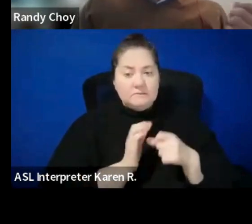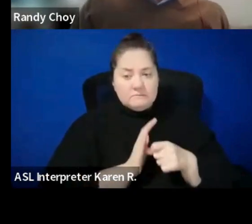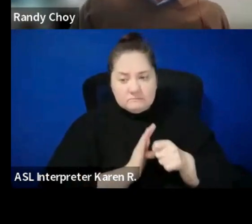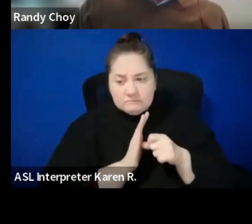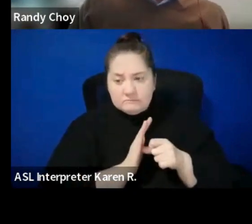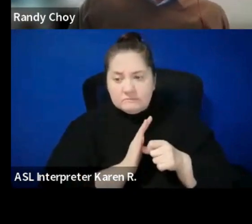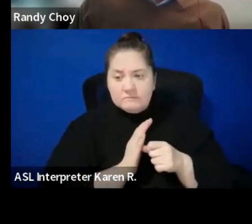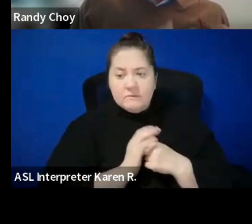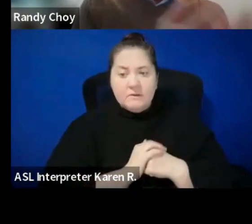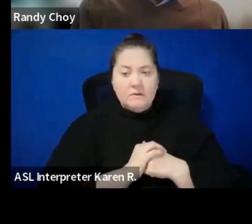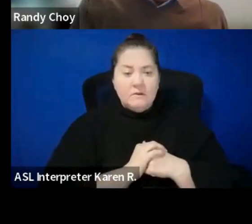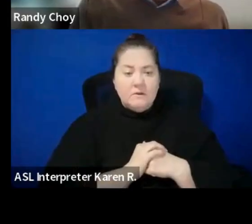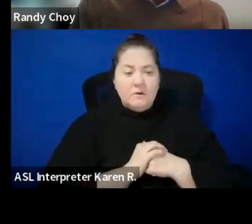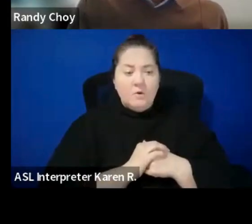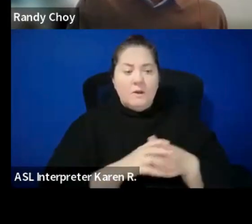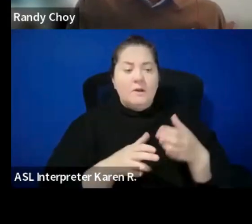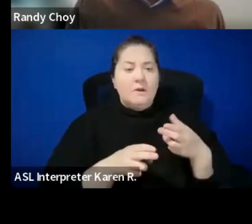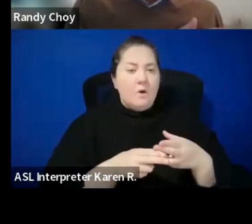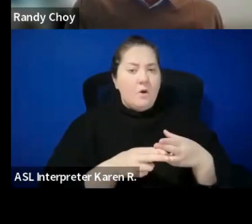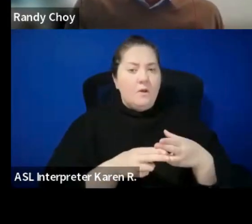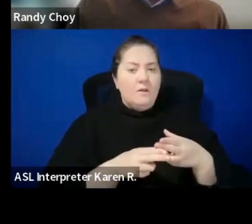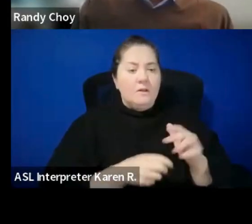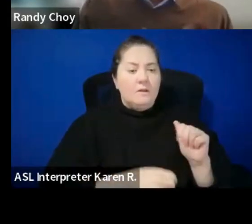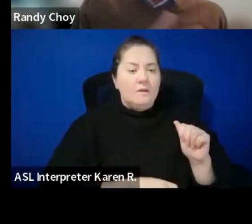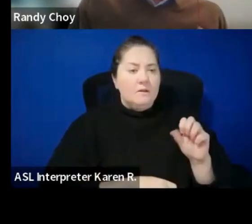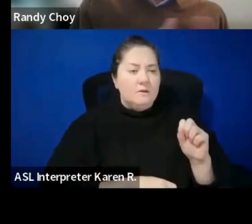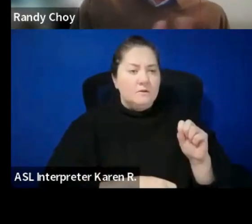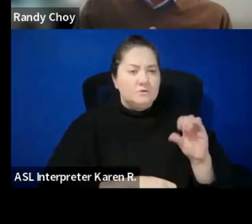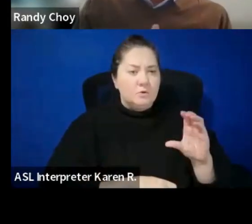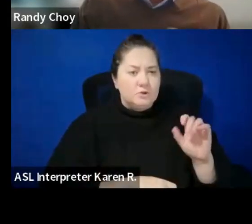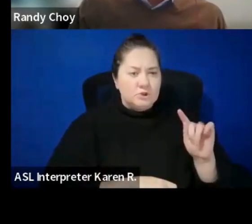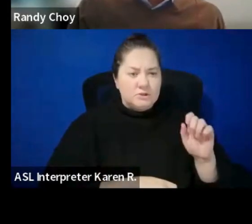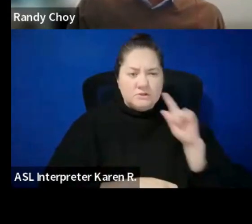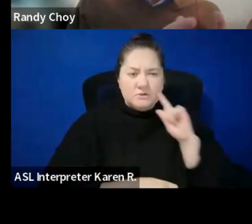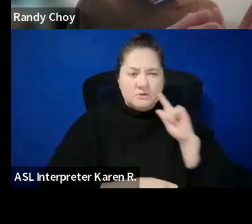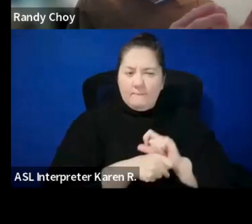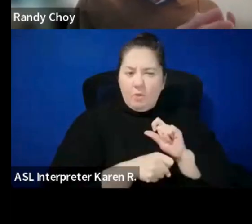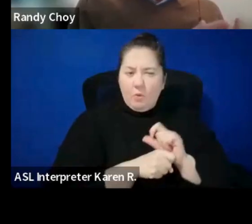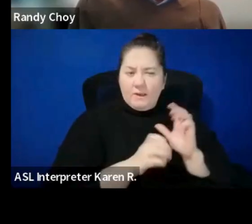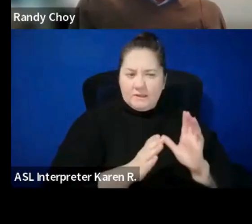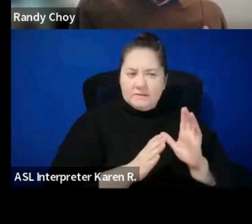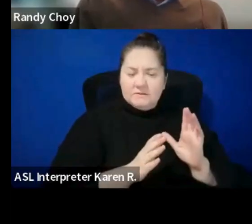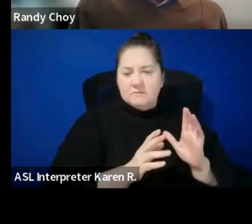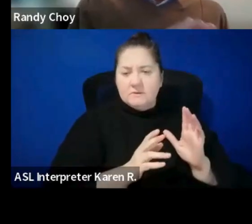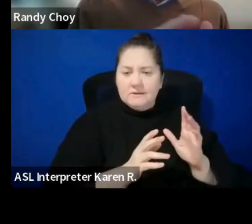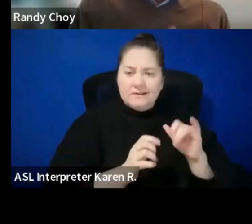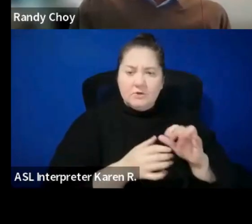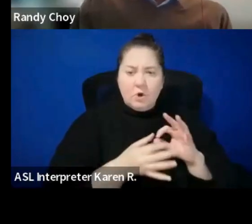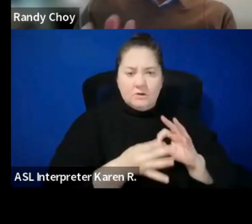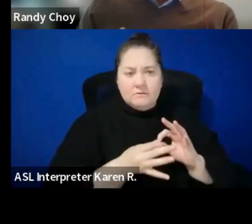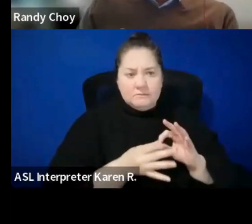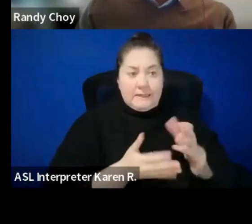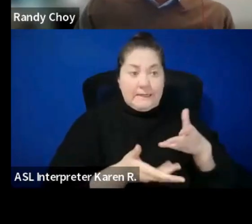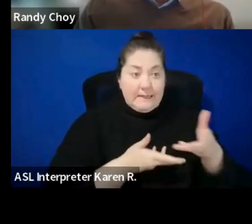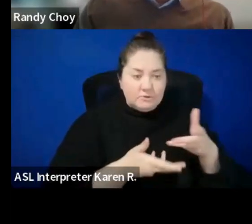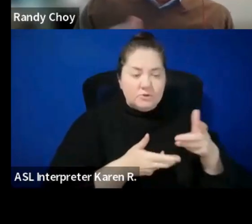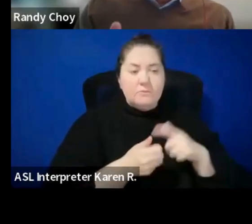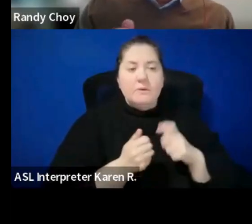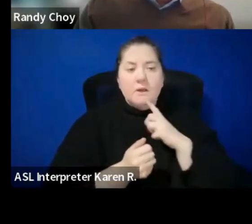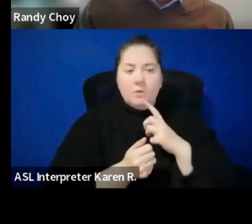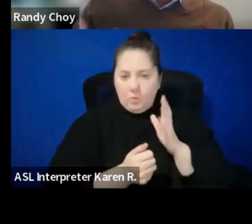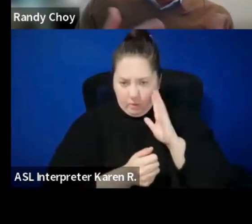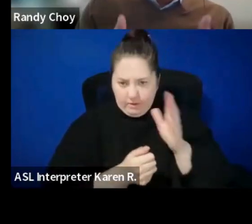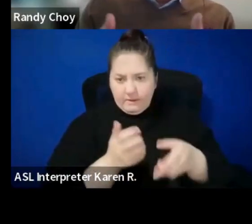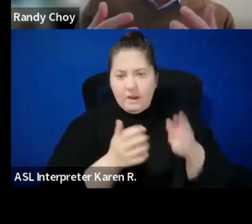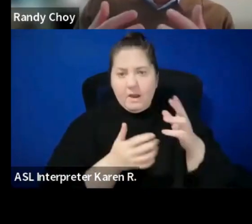on we call them associates. Our employees are associates, but associate engagement. But that's going to be even a higher priority for